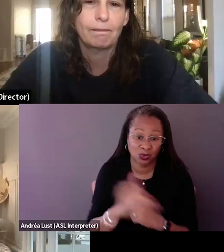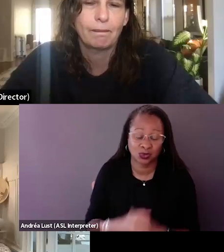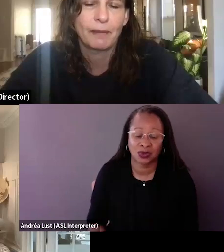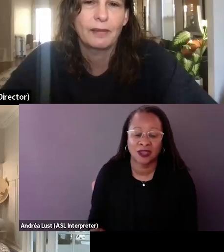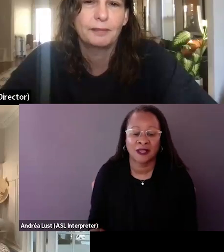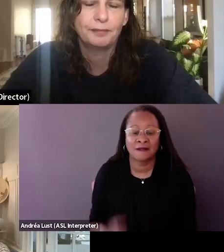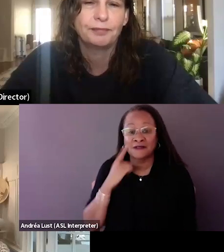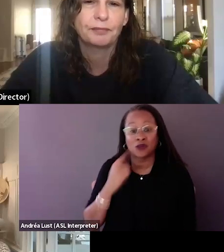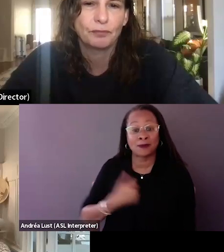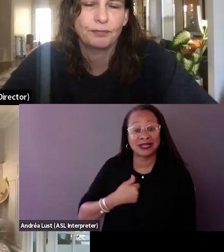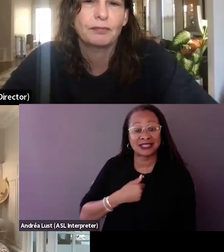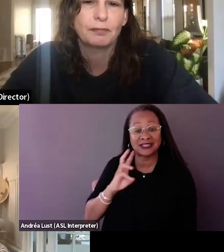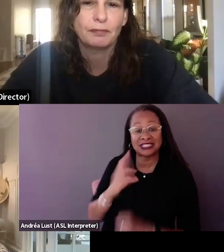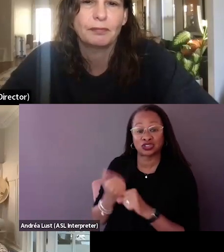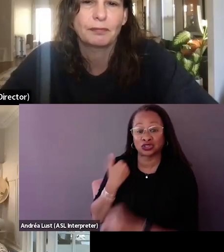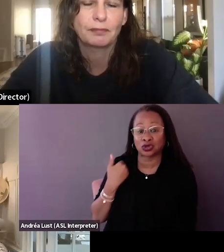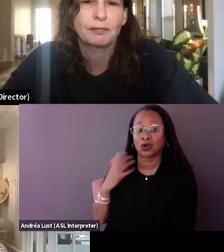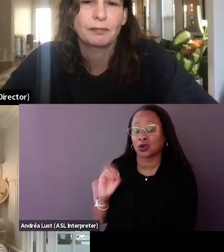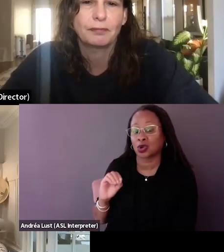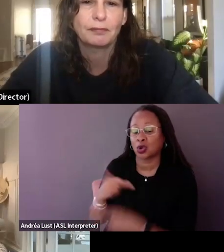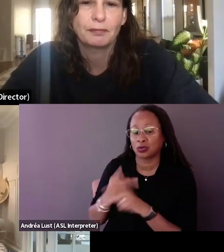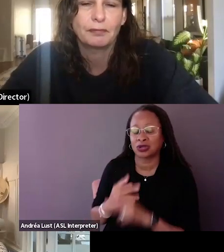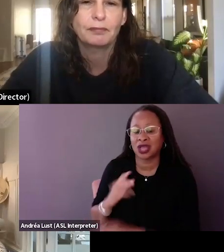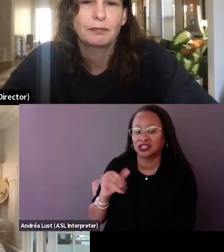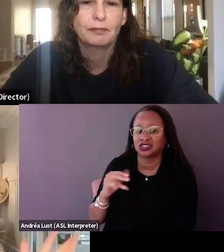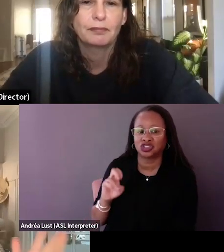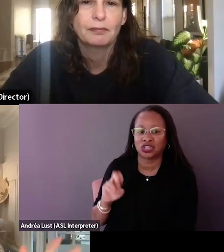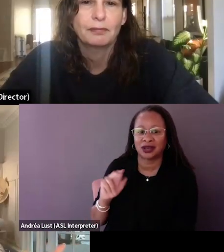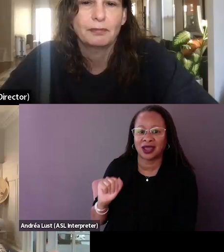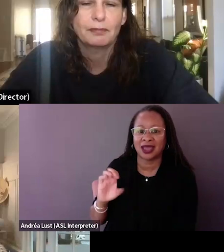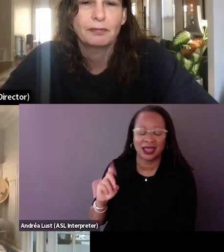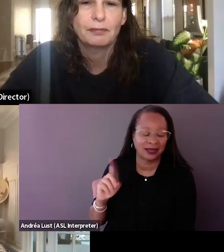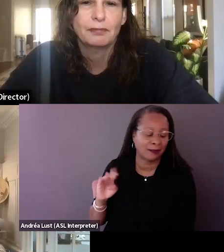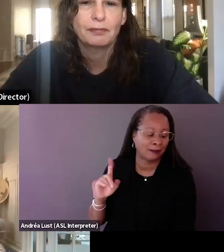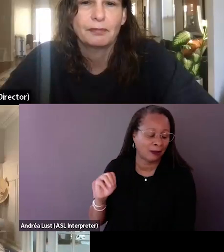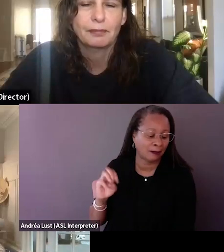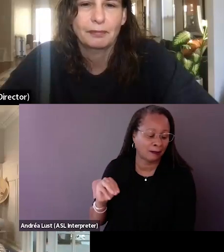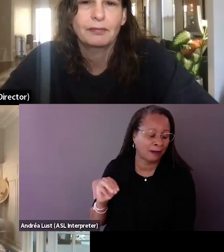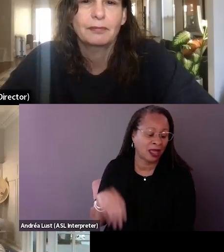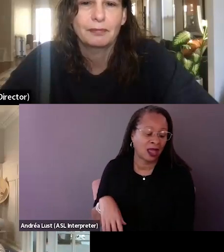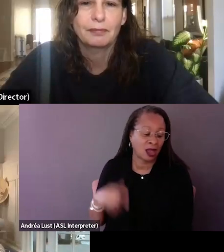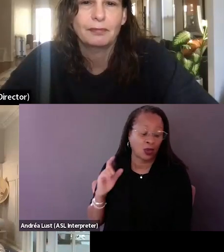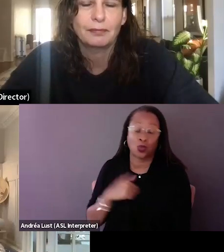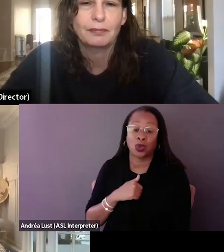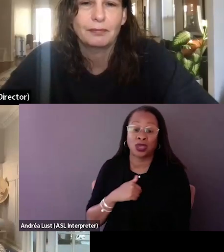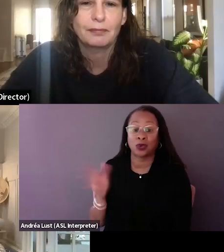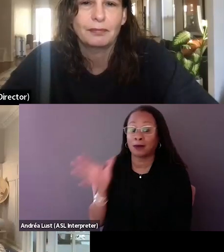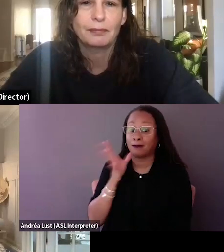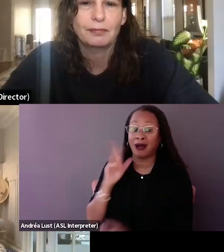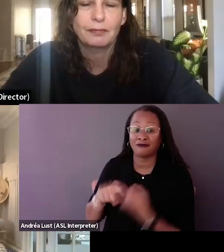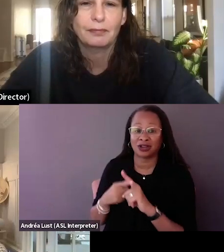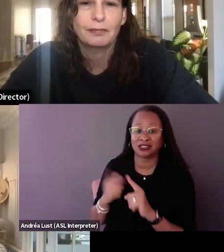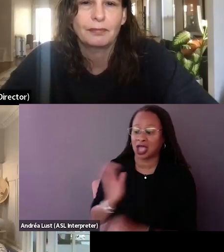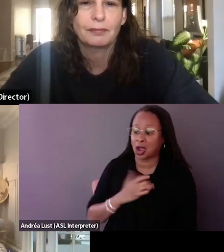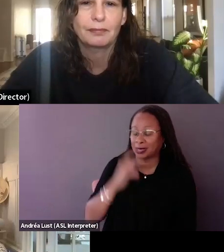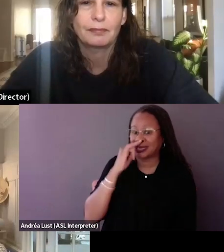6 years ago, one of the co-producers, Jana Ederbaum, we were mom friends. You know, our kids went to elementary school together, and I just knew